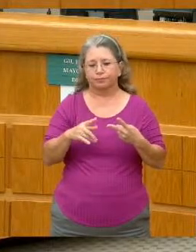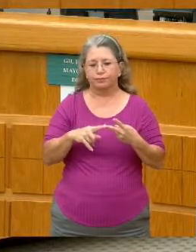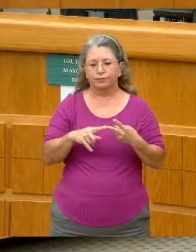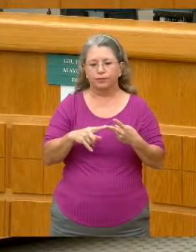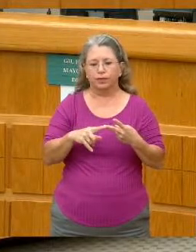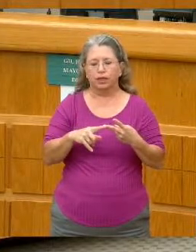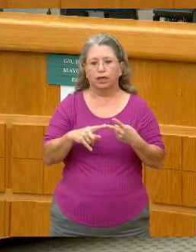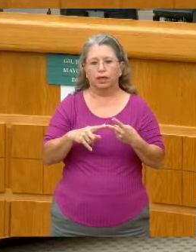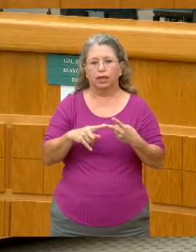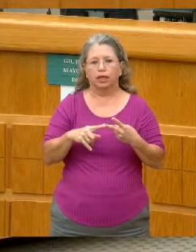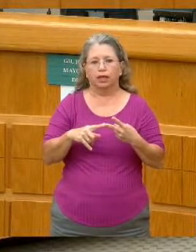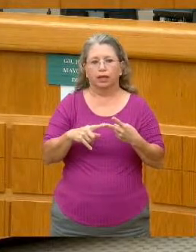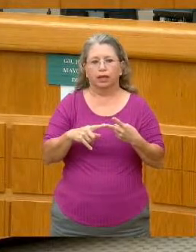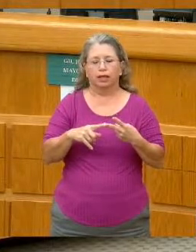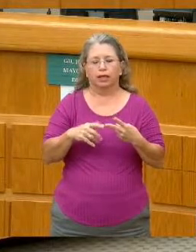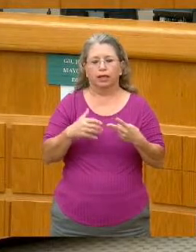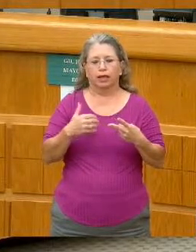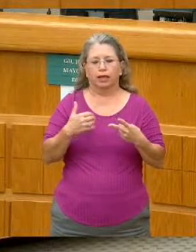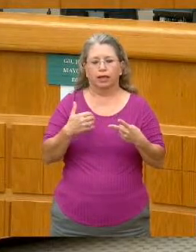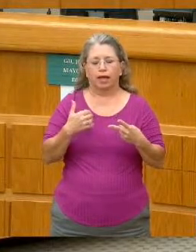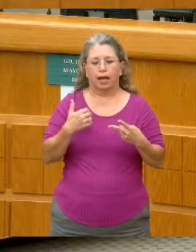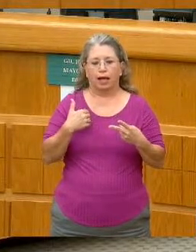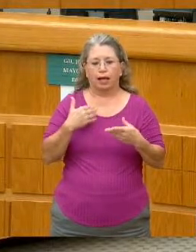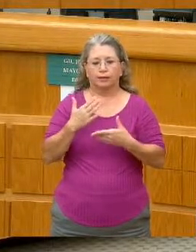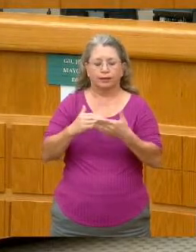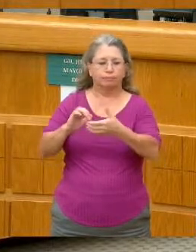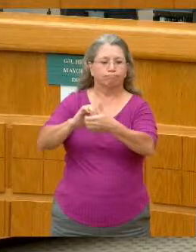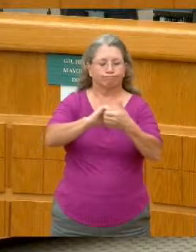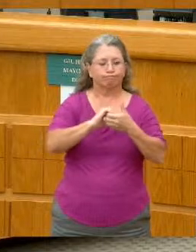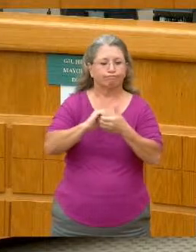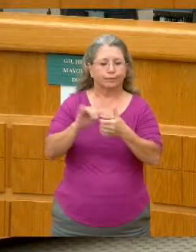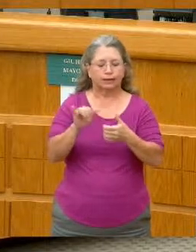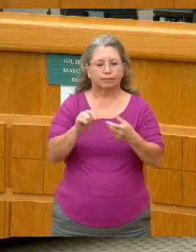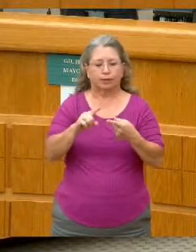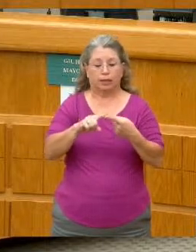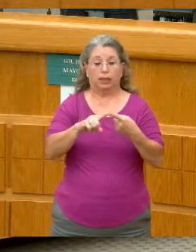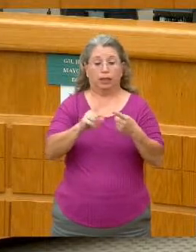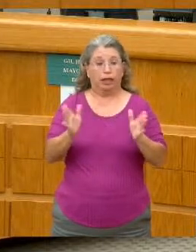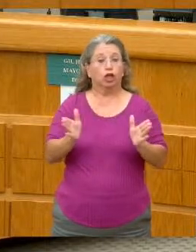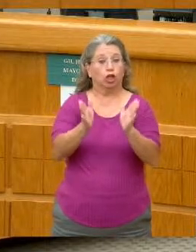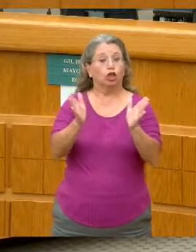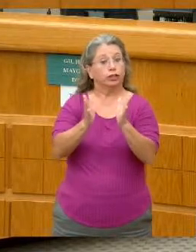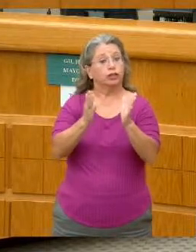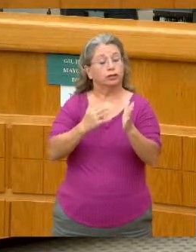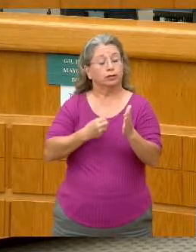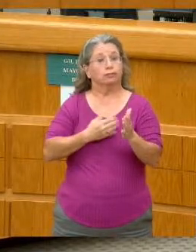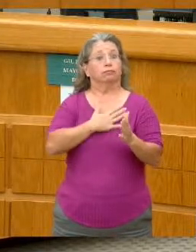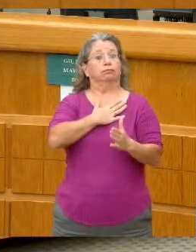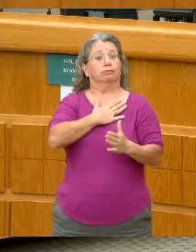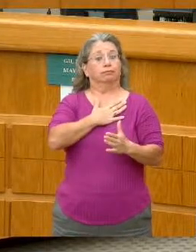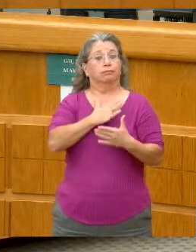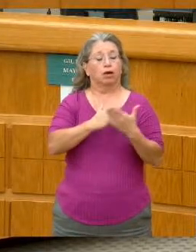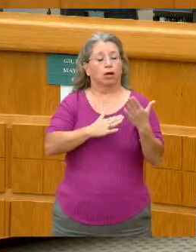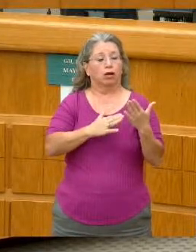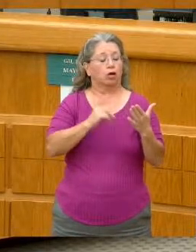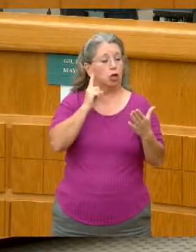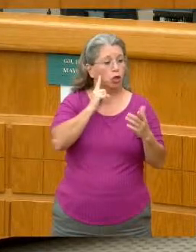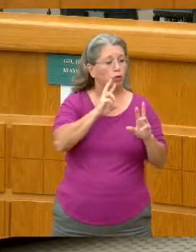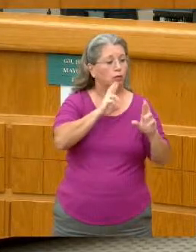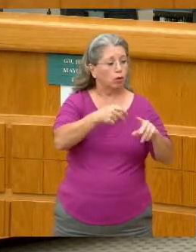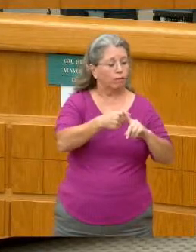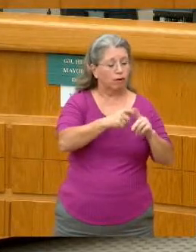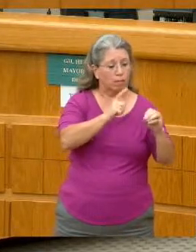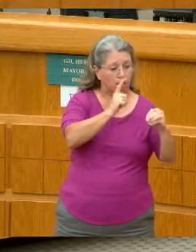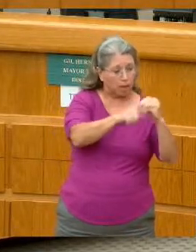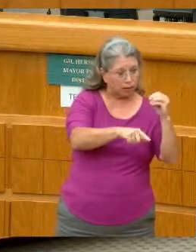had some camaraderie. The encouraging part was that we got reports from El Paso and from Lubbock